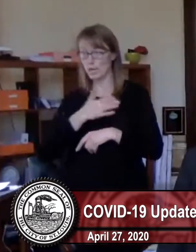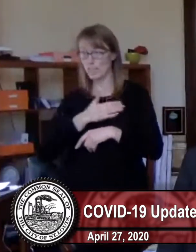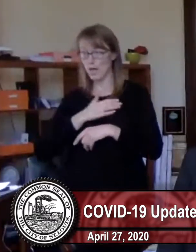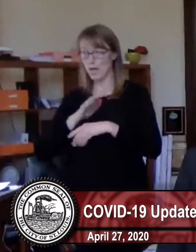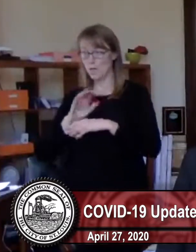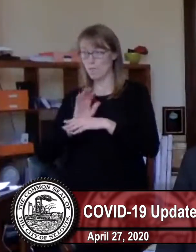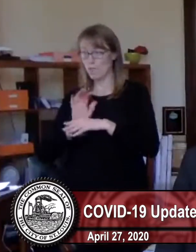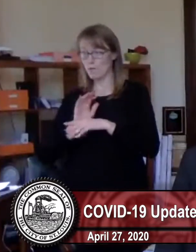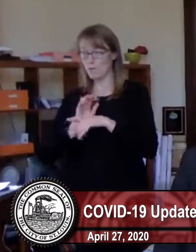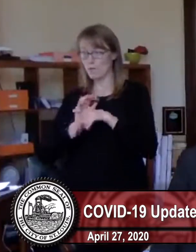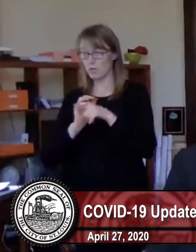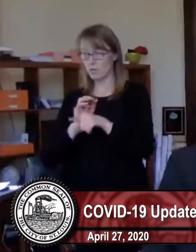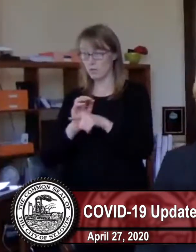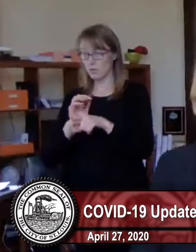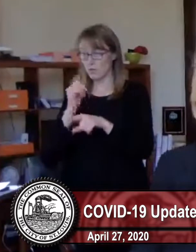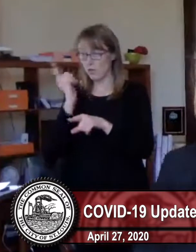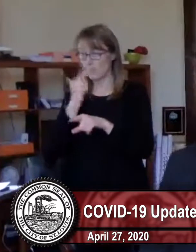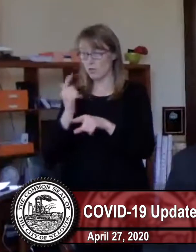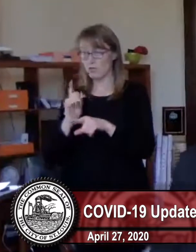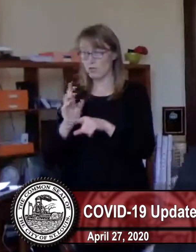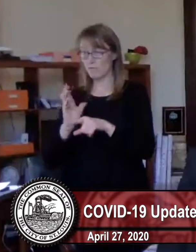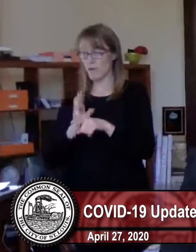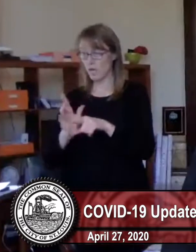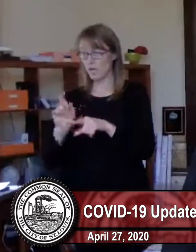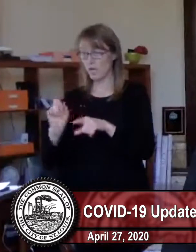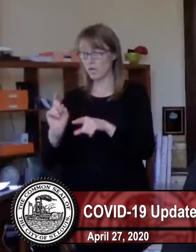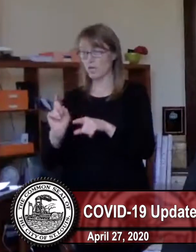No, it looks fine. Okay. I'm watching.